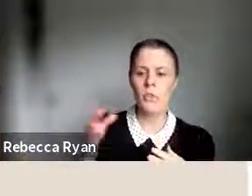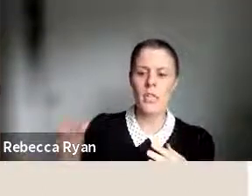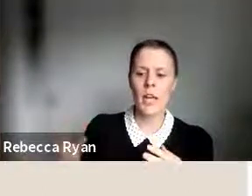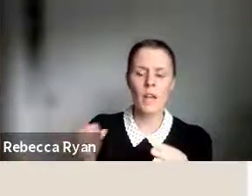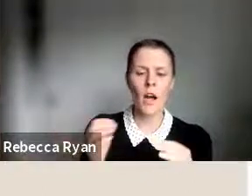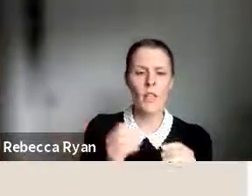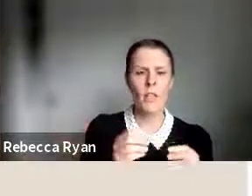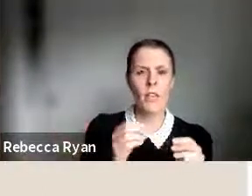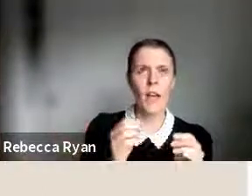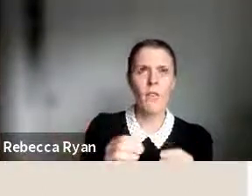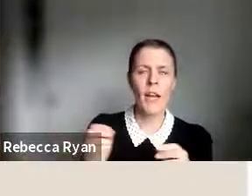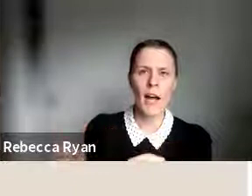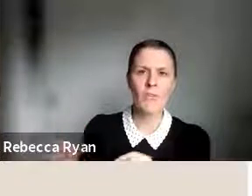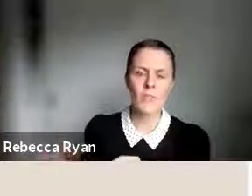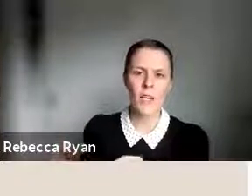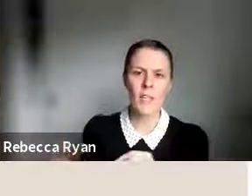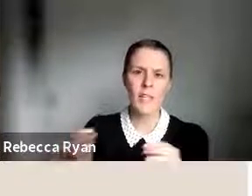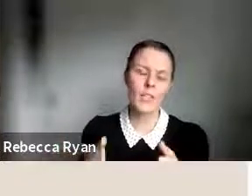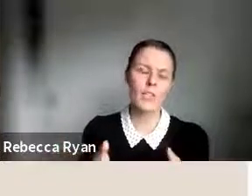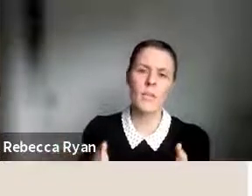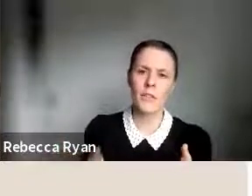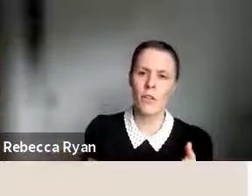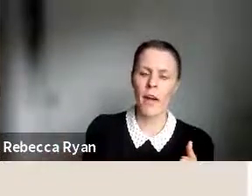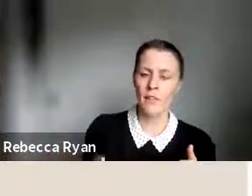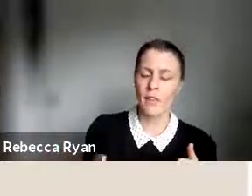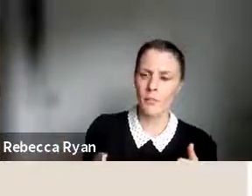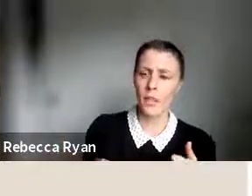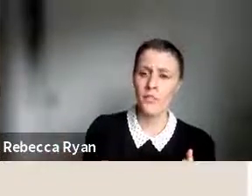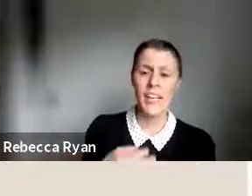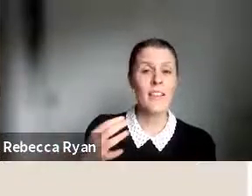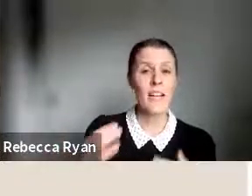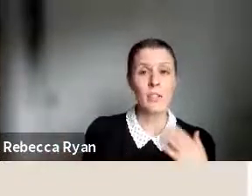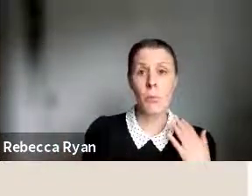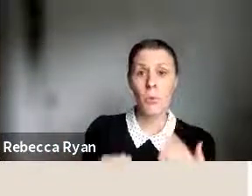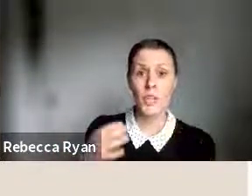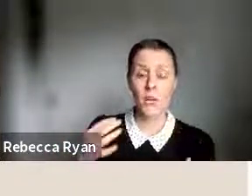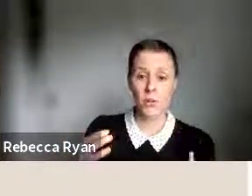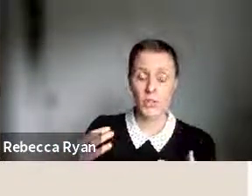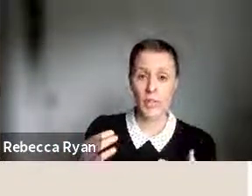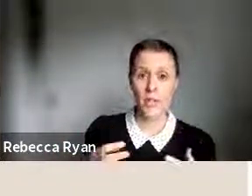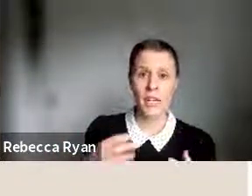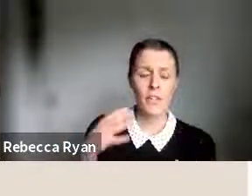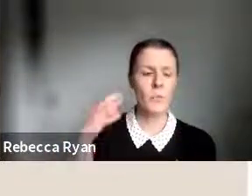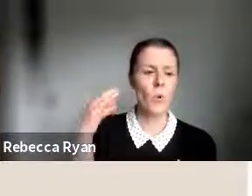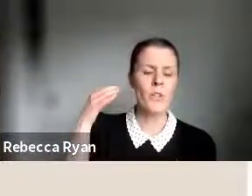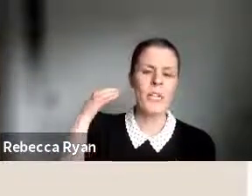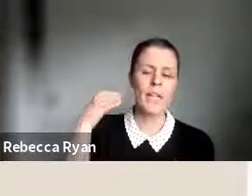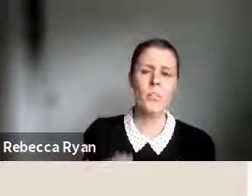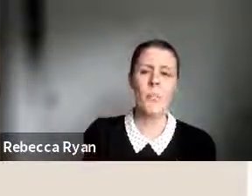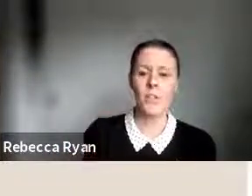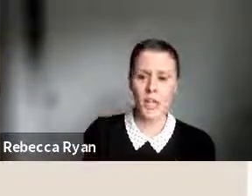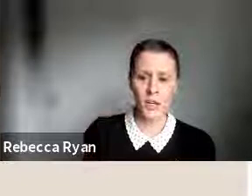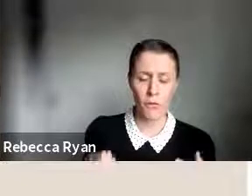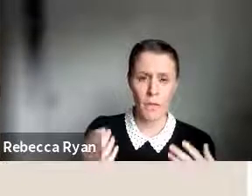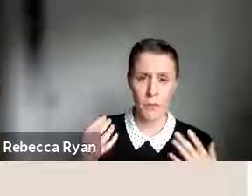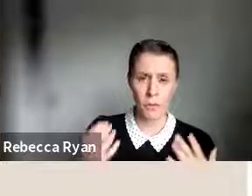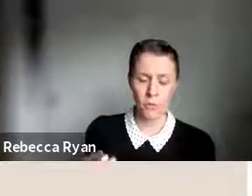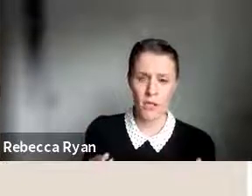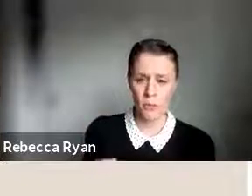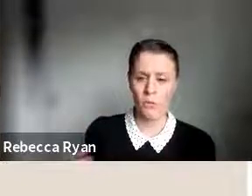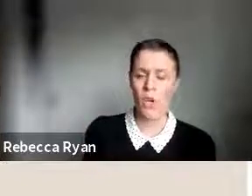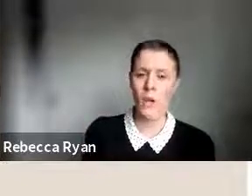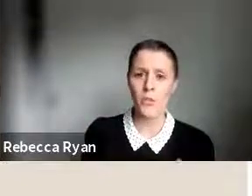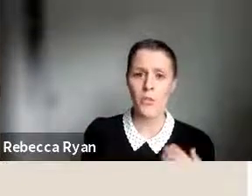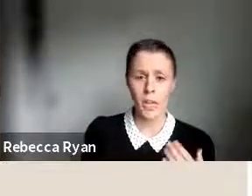times you'll see that not every adverse event is actually because of the vaccine themselves, and that's important to understand. It's important to get as much data from people